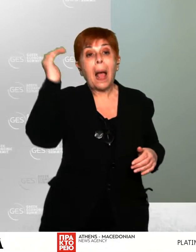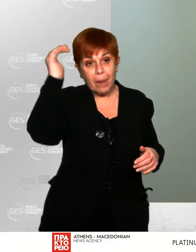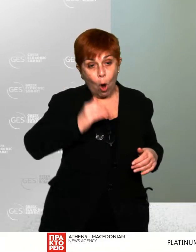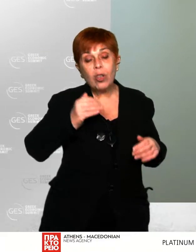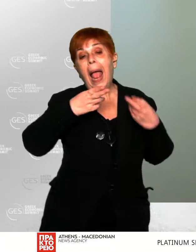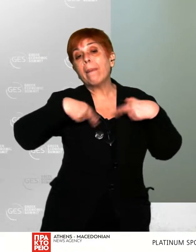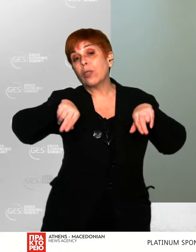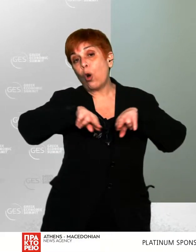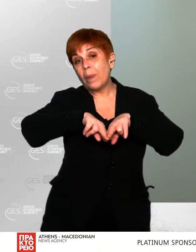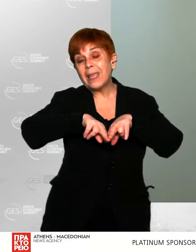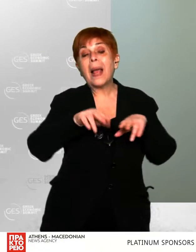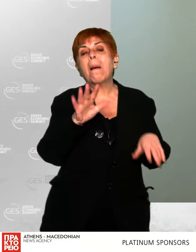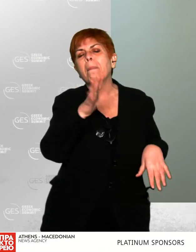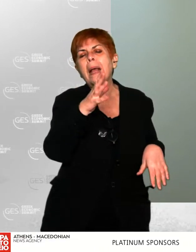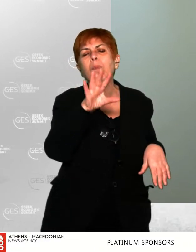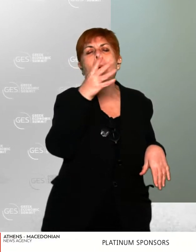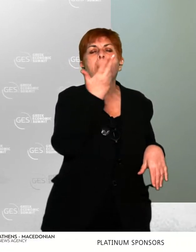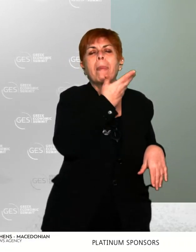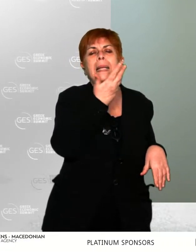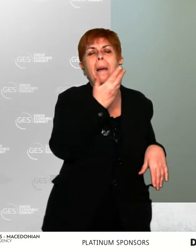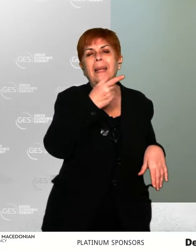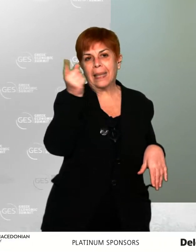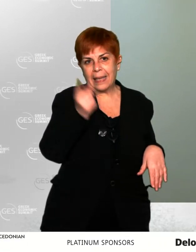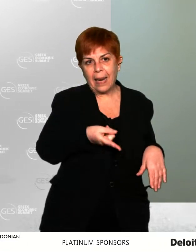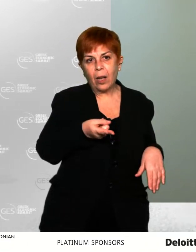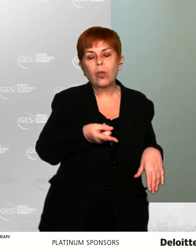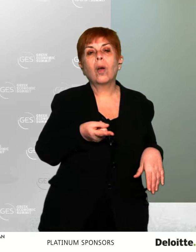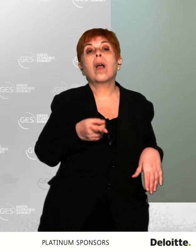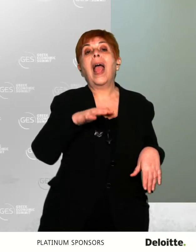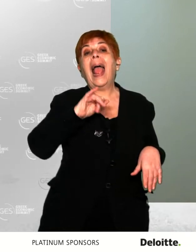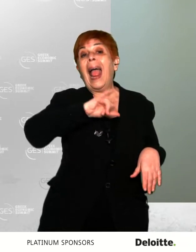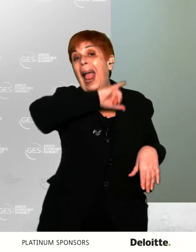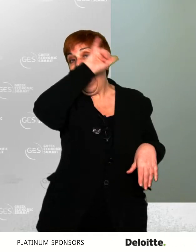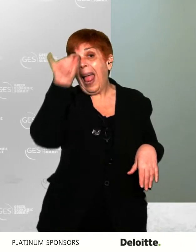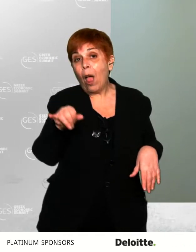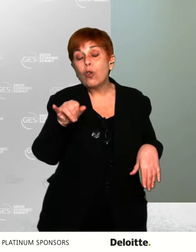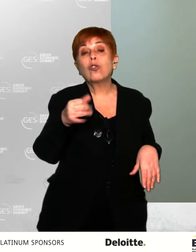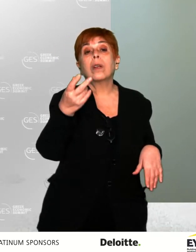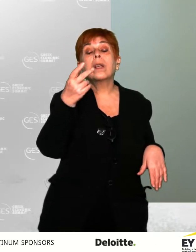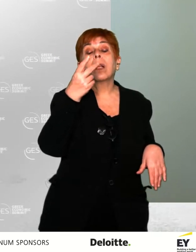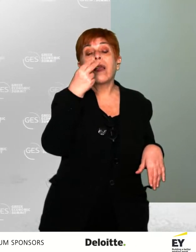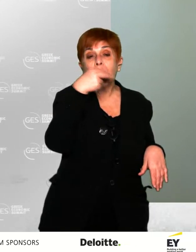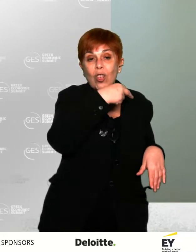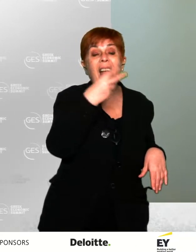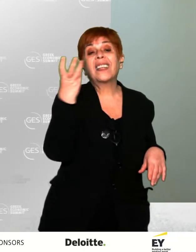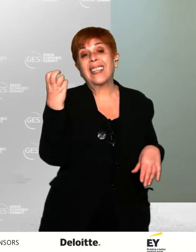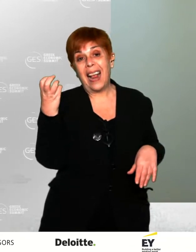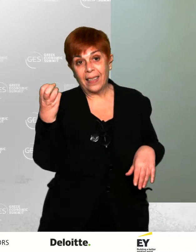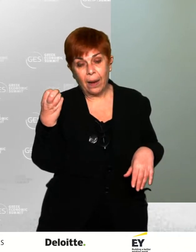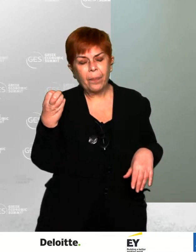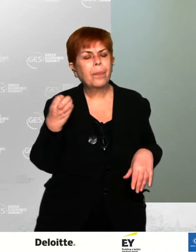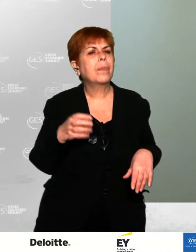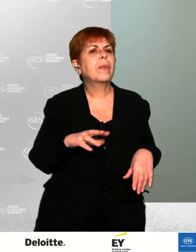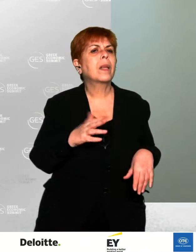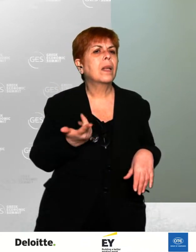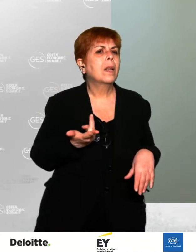it's currently the goal until 2030. How much will that change the growth model? Will it